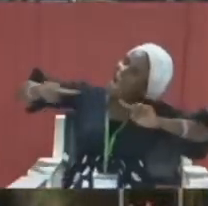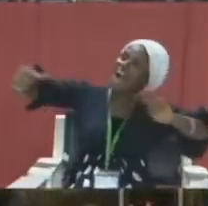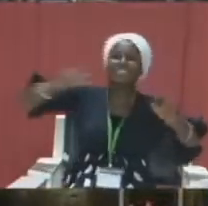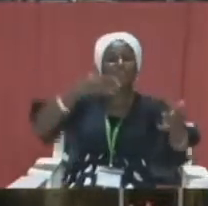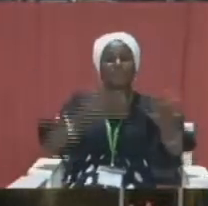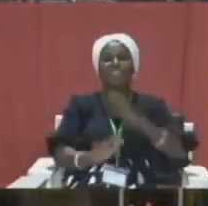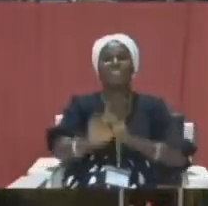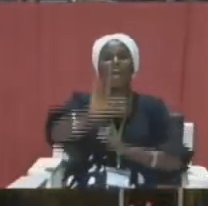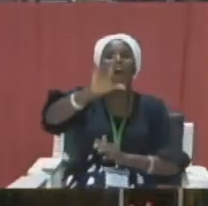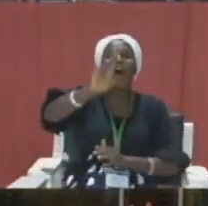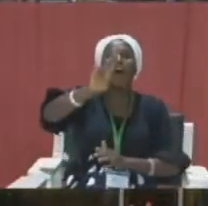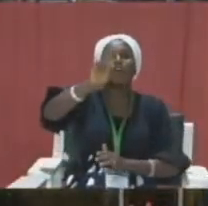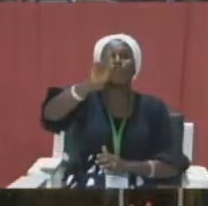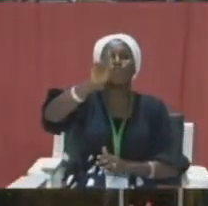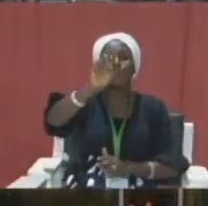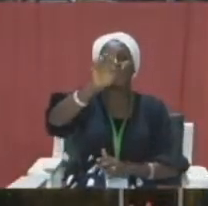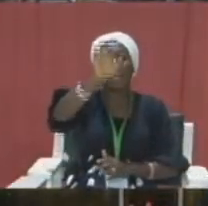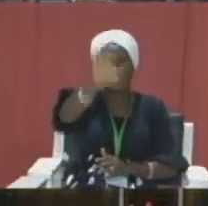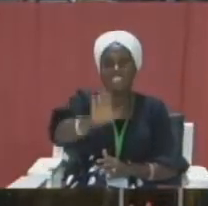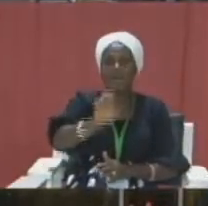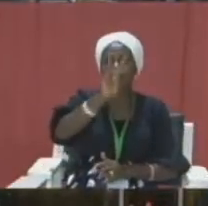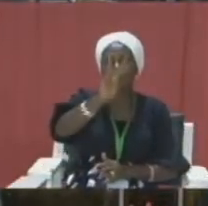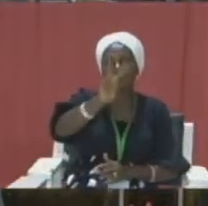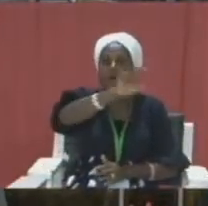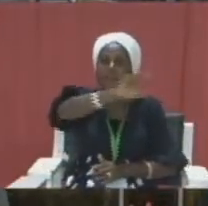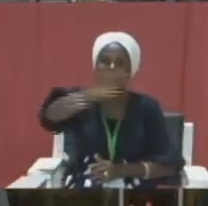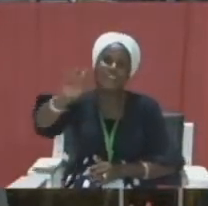2, verse 7 to 20.